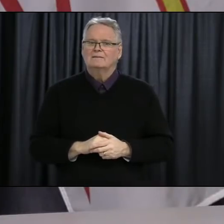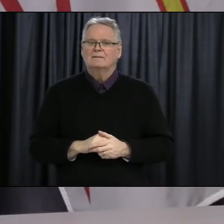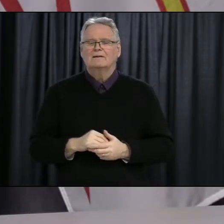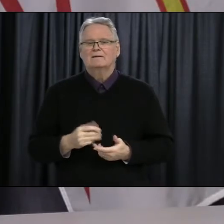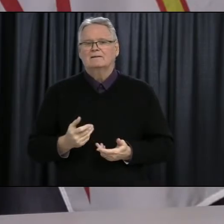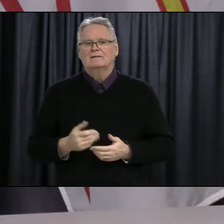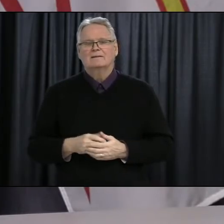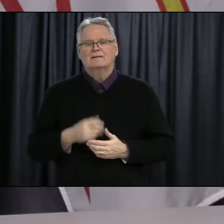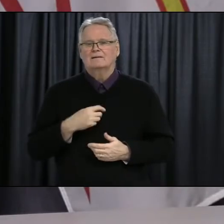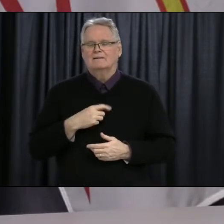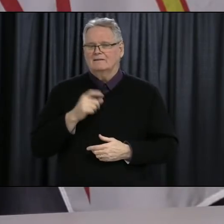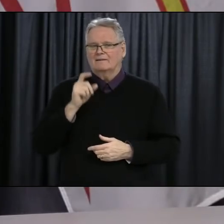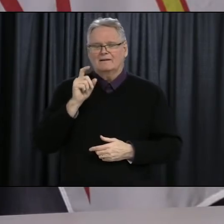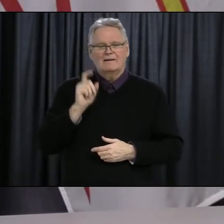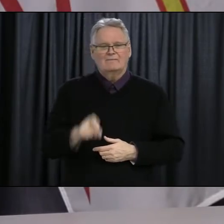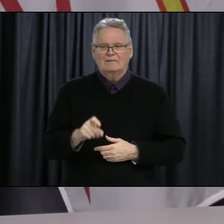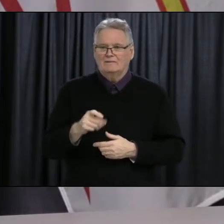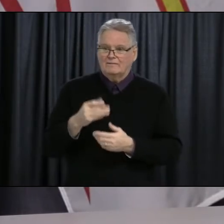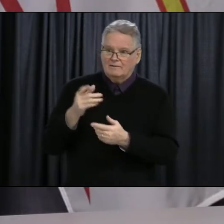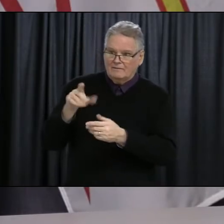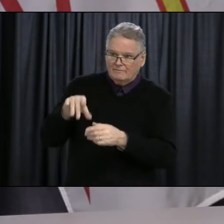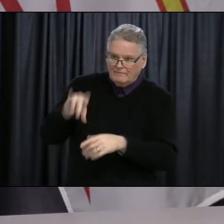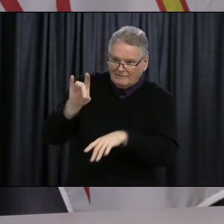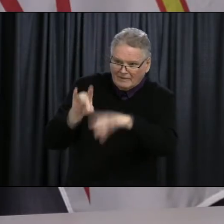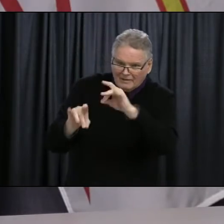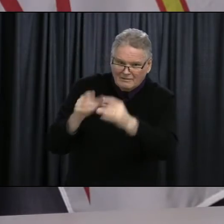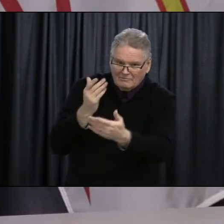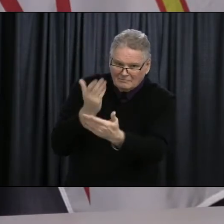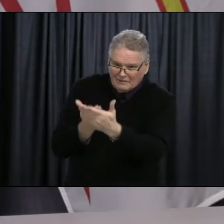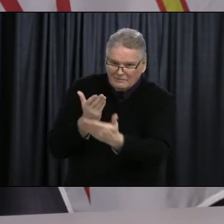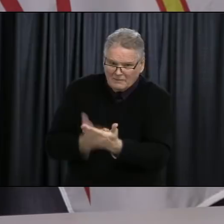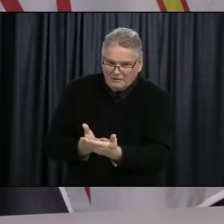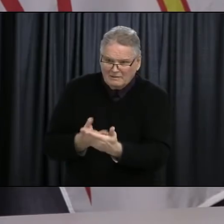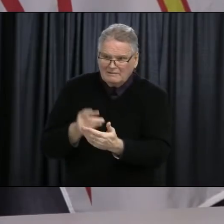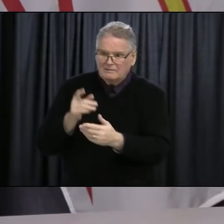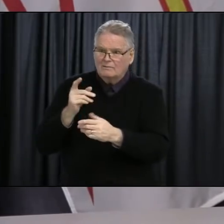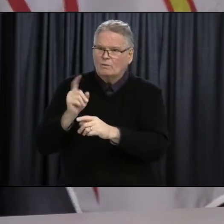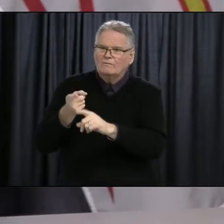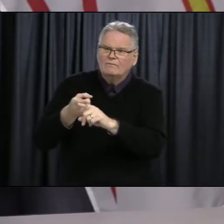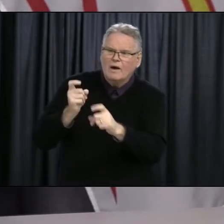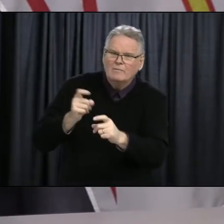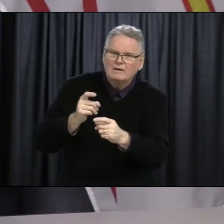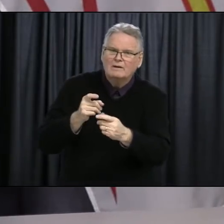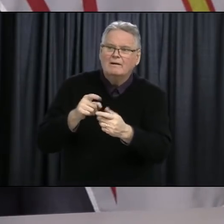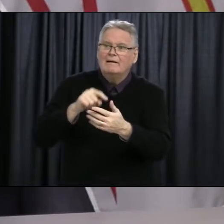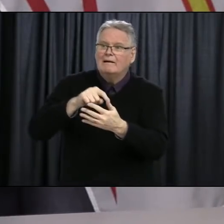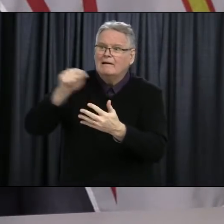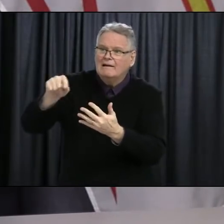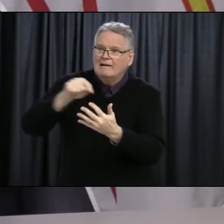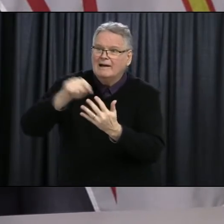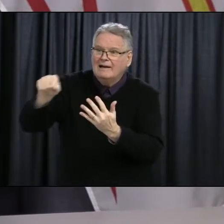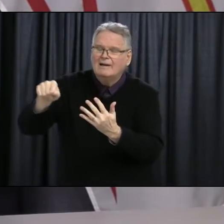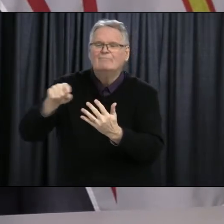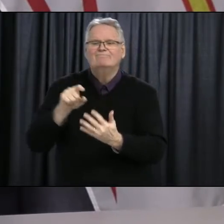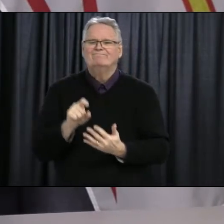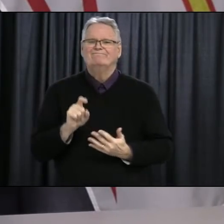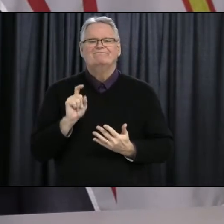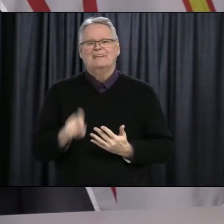evidence, and we have to make decisions based on what we have in front of us. Right now, it appears